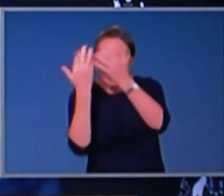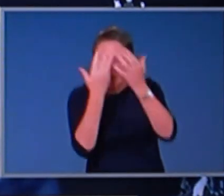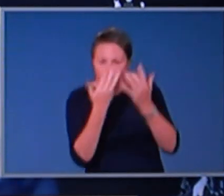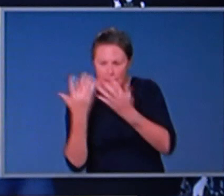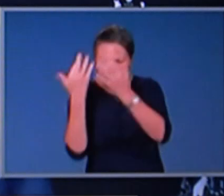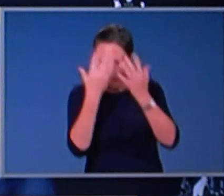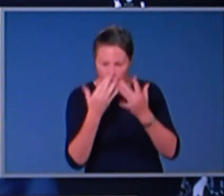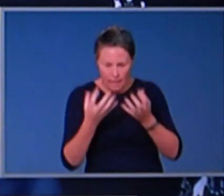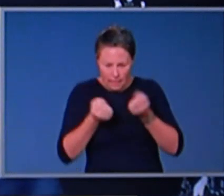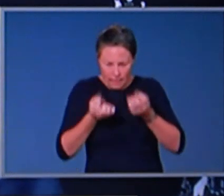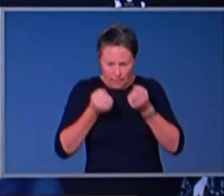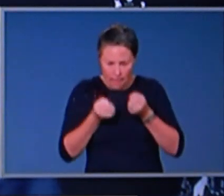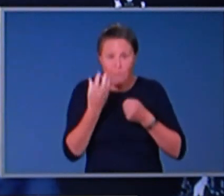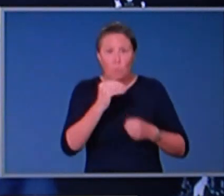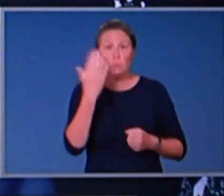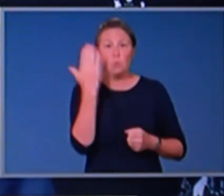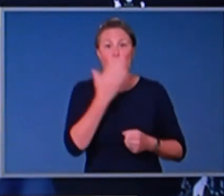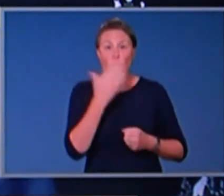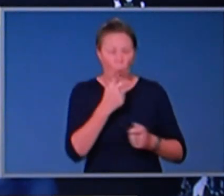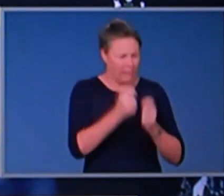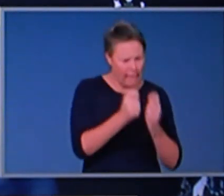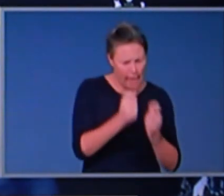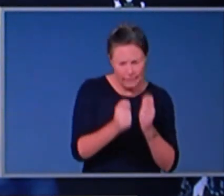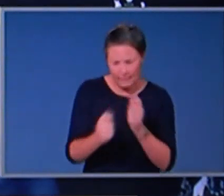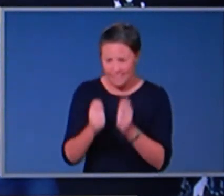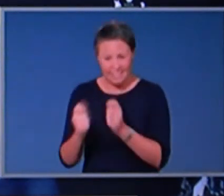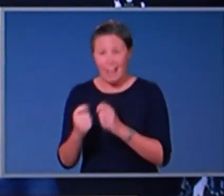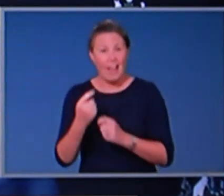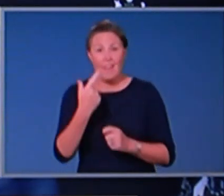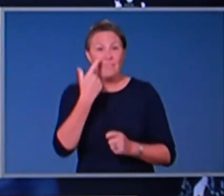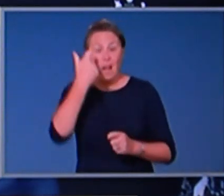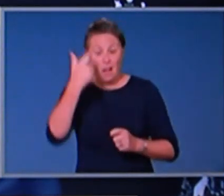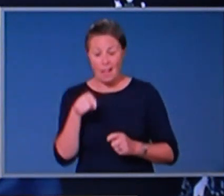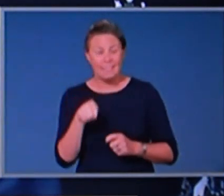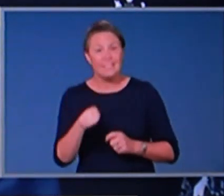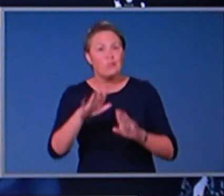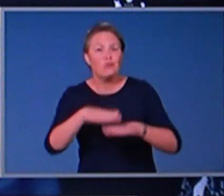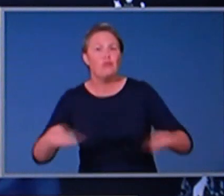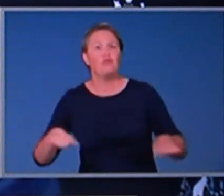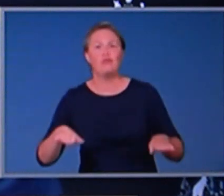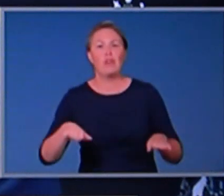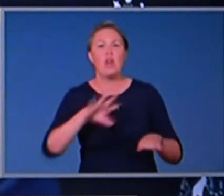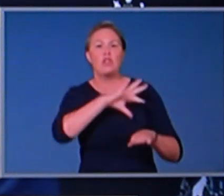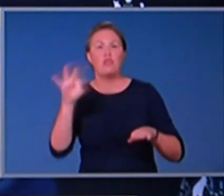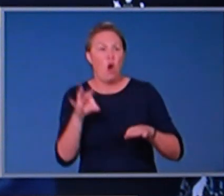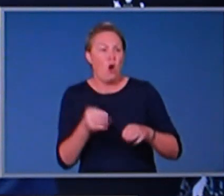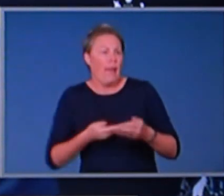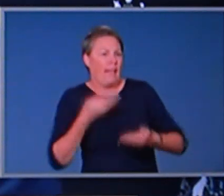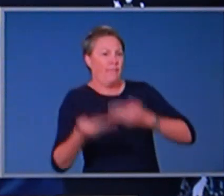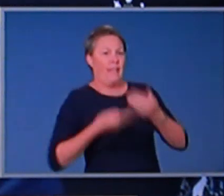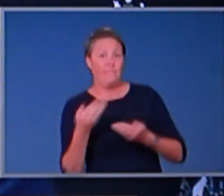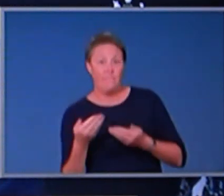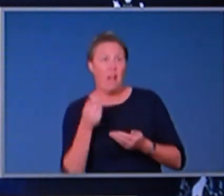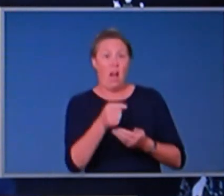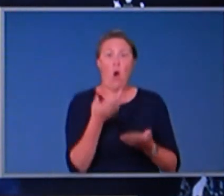have tested a lot of children, have not found evidence that children are transmitting this virus in schools. This is quite different